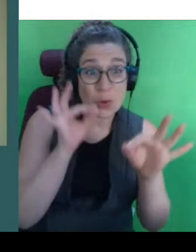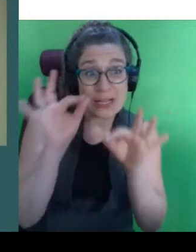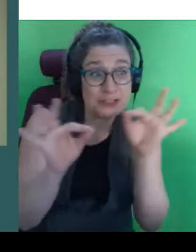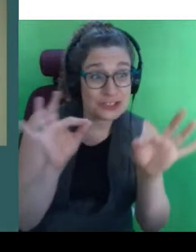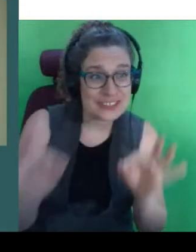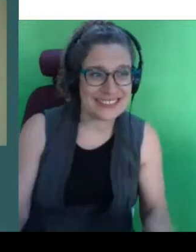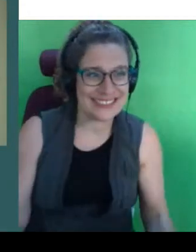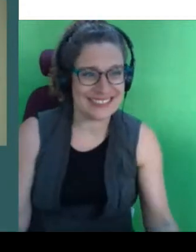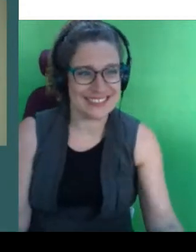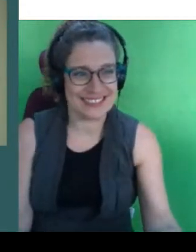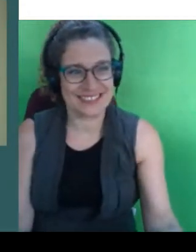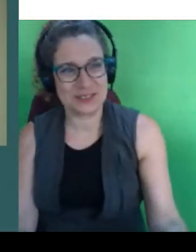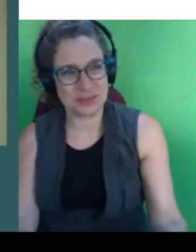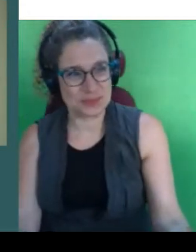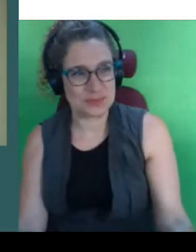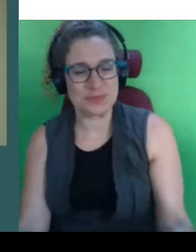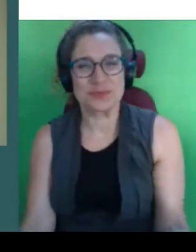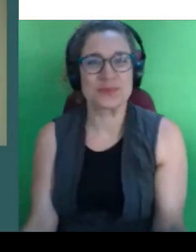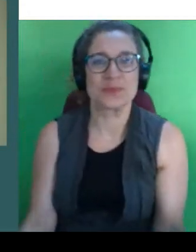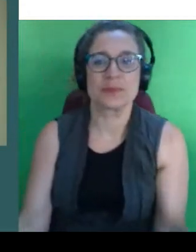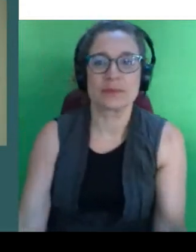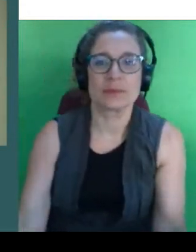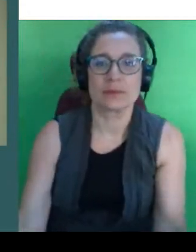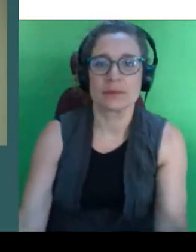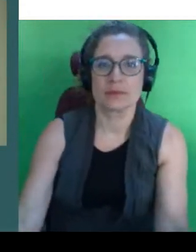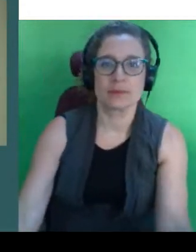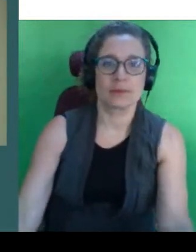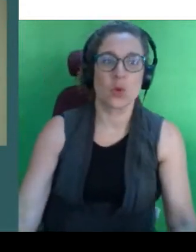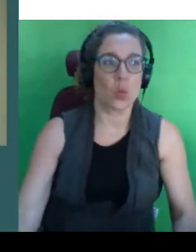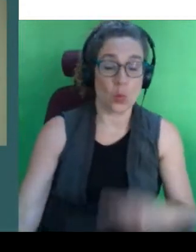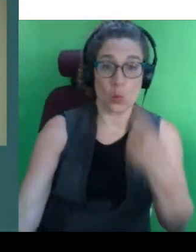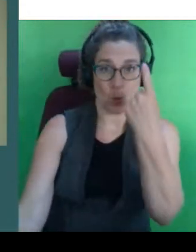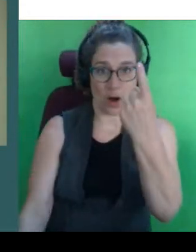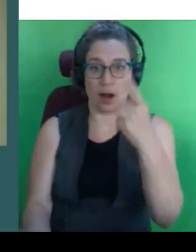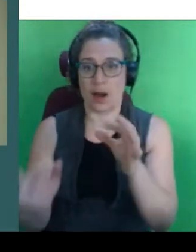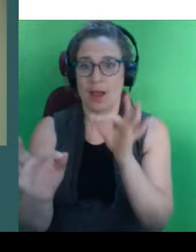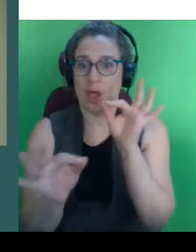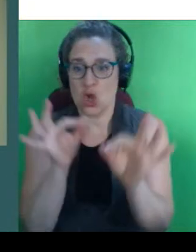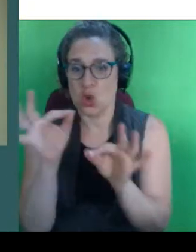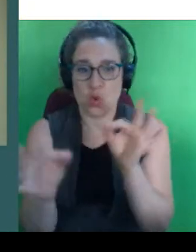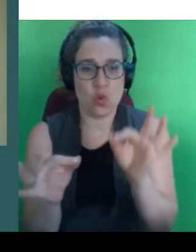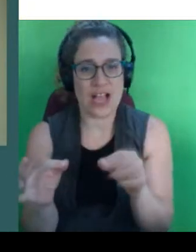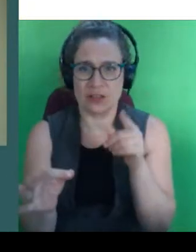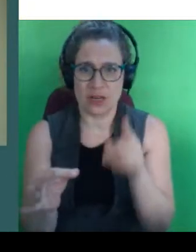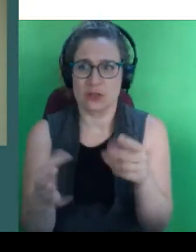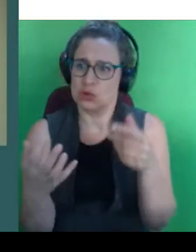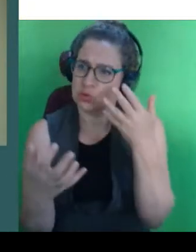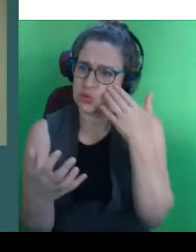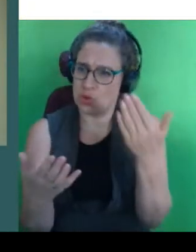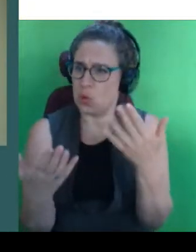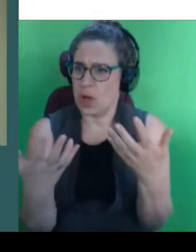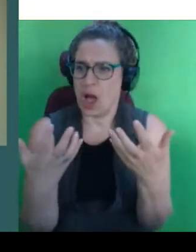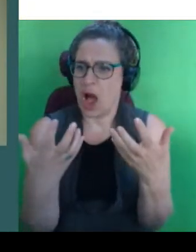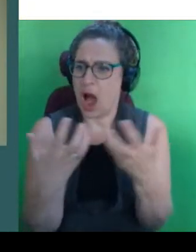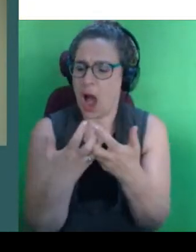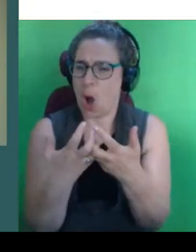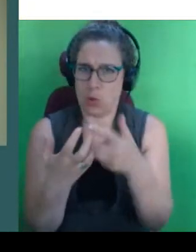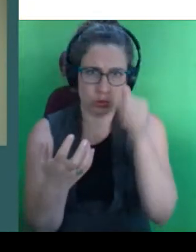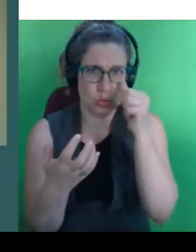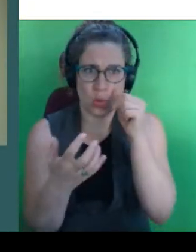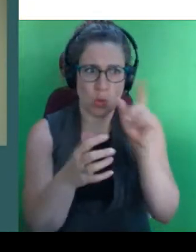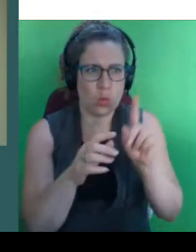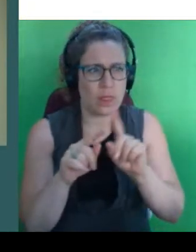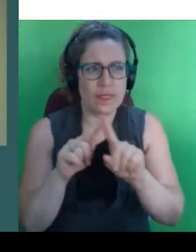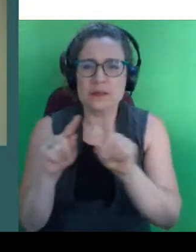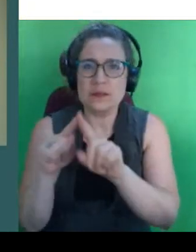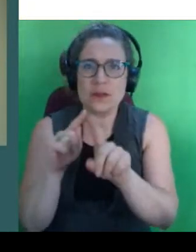So one of the questions is, how can I differentiate between asthma and